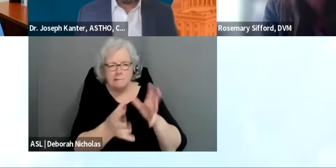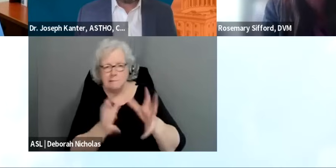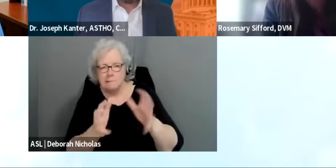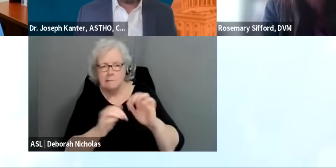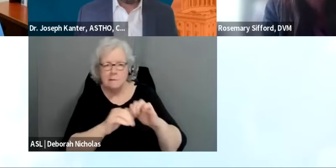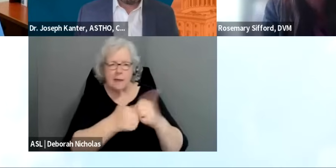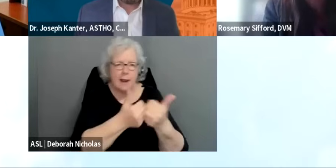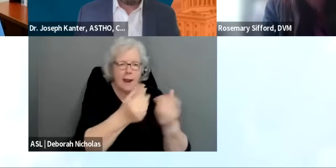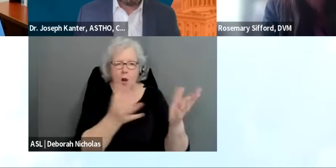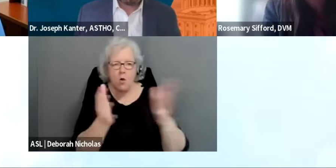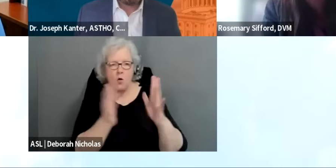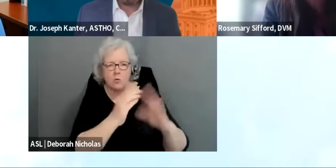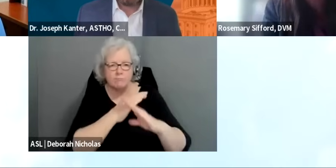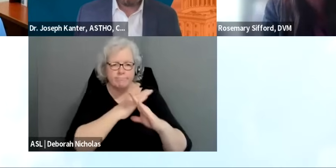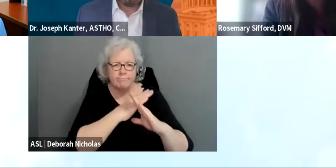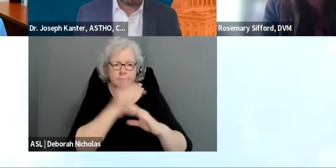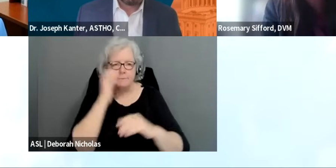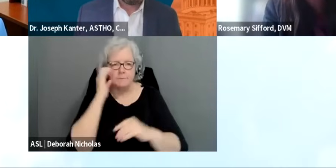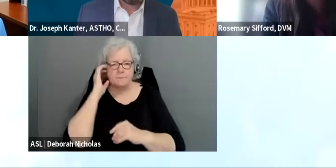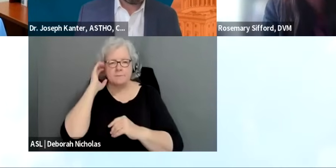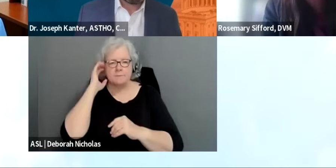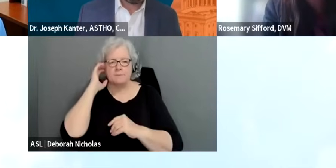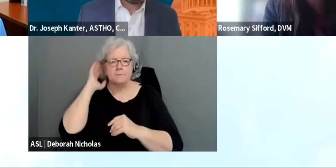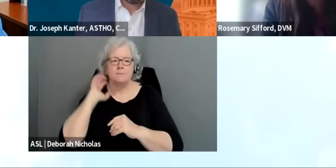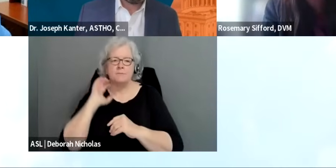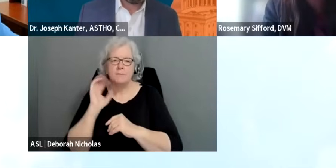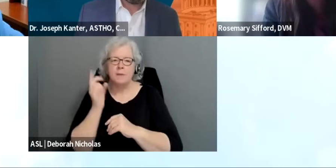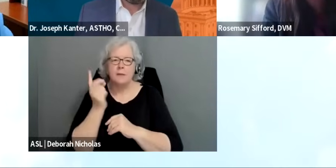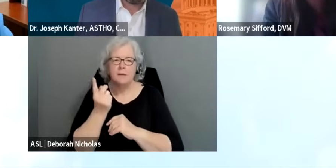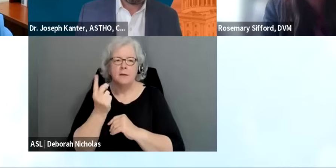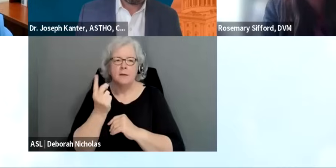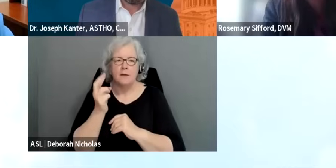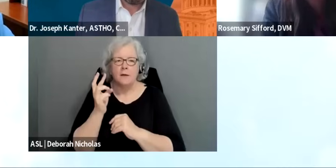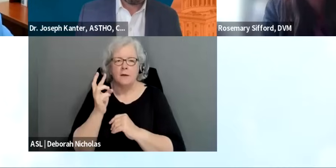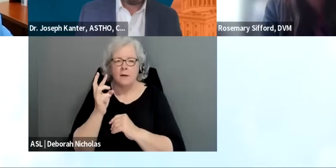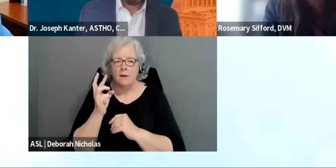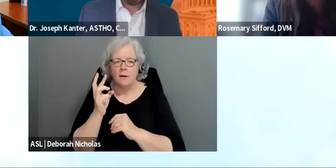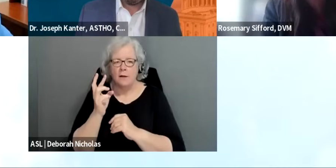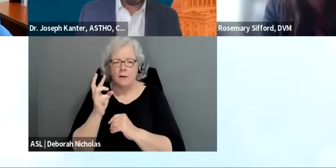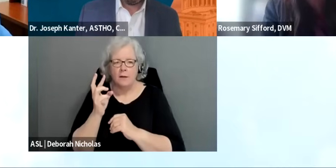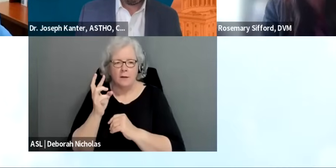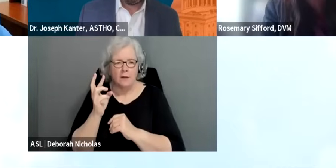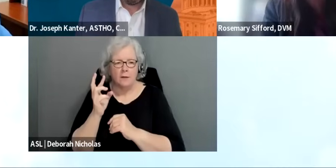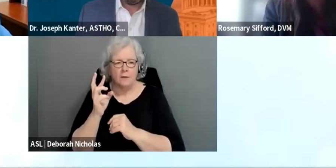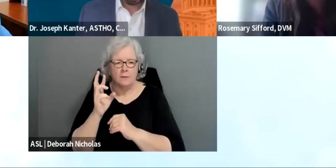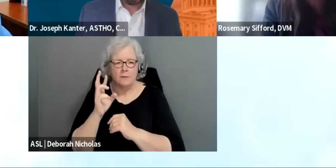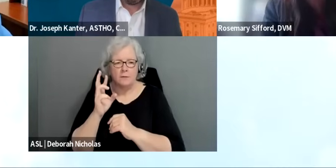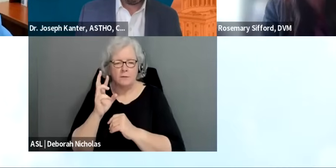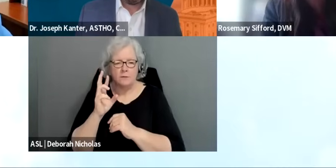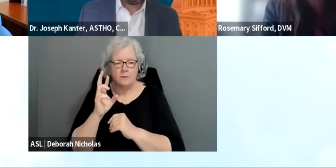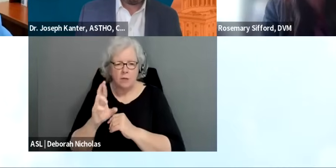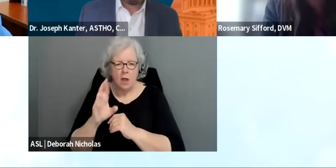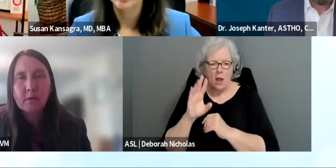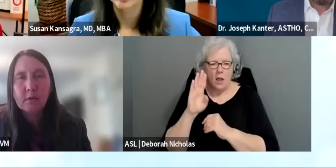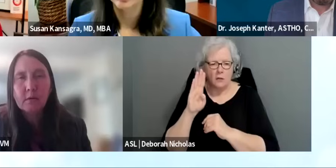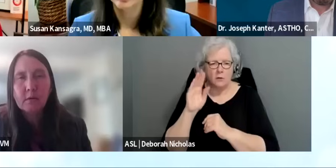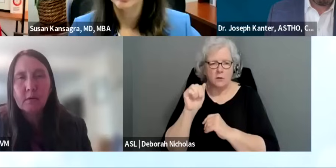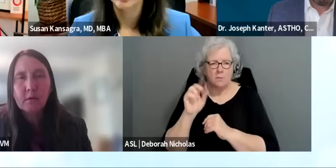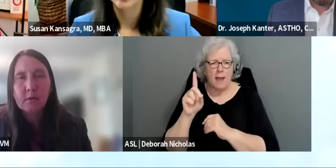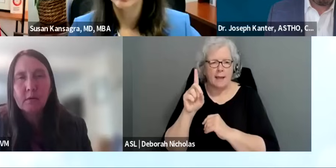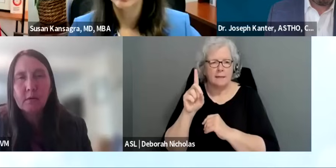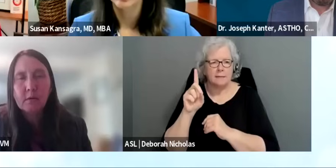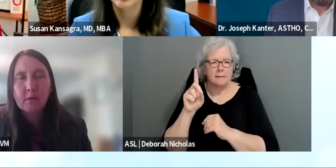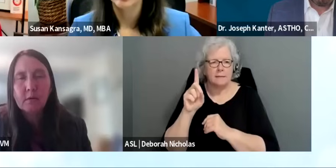question on the session. Dr. Bagdasarian, Michigan. Thank you so much. Just to piggyback on the last question from Dr.